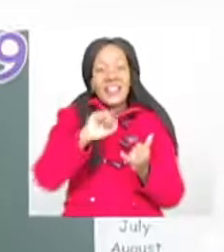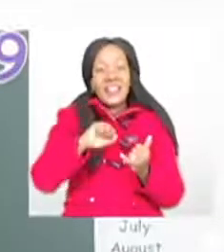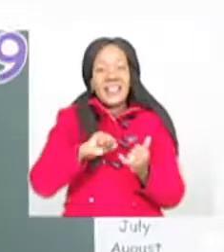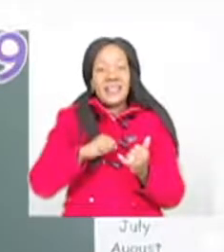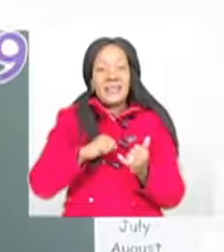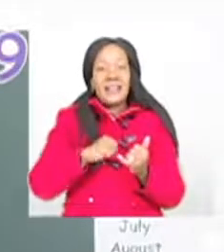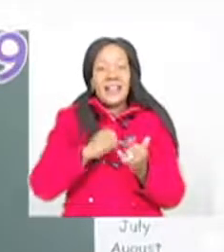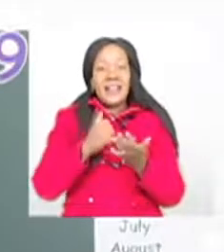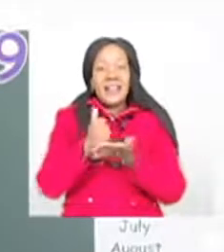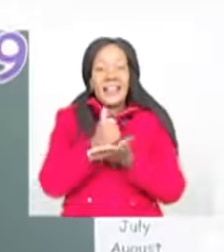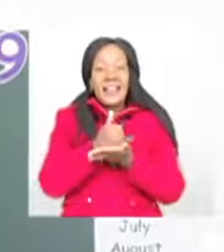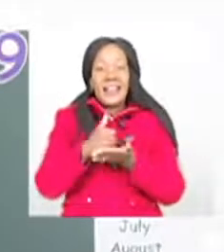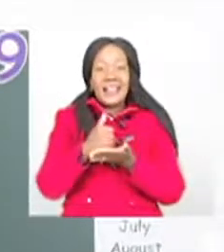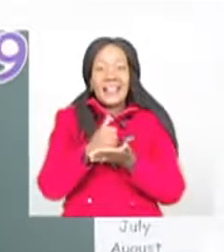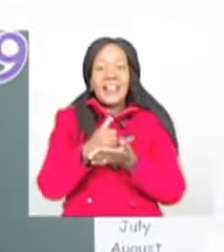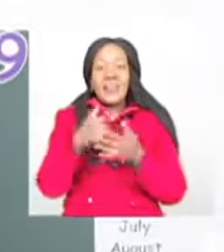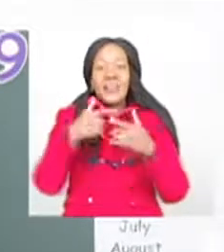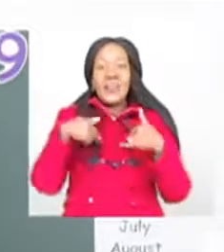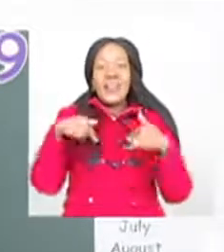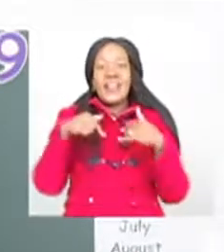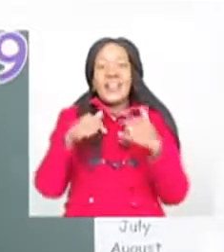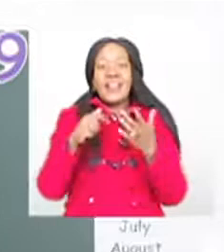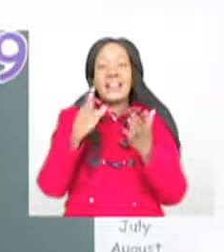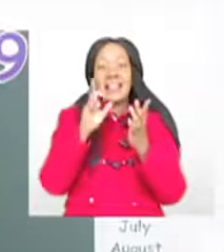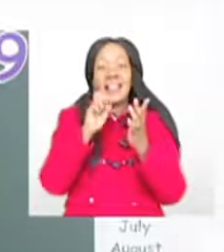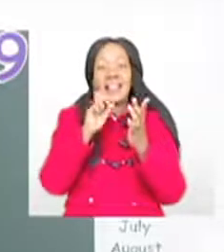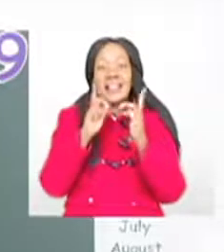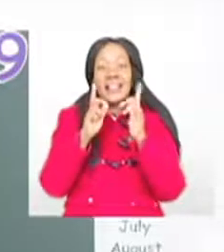hands and mine are clean. We have